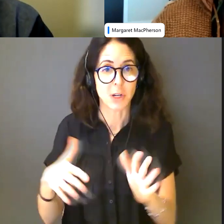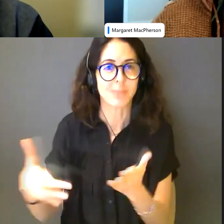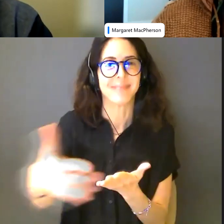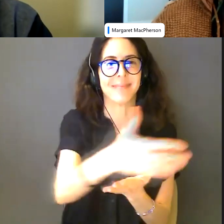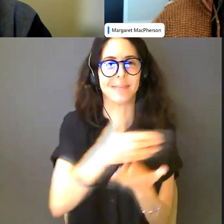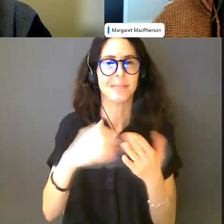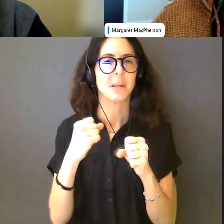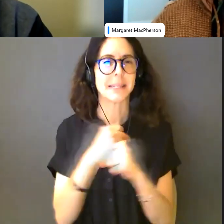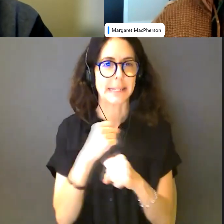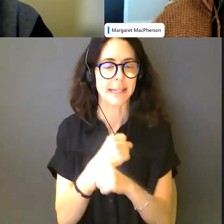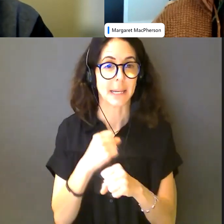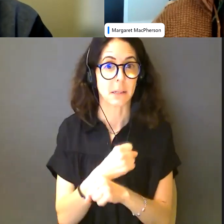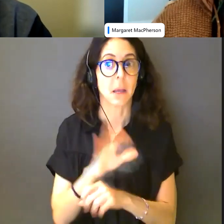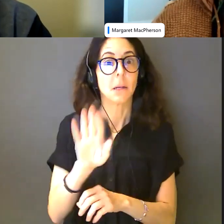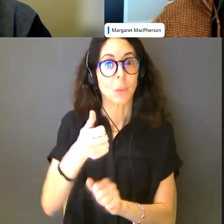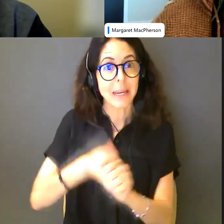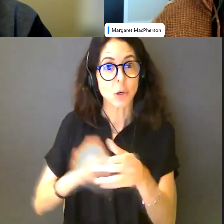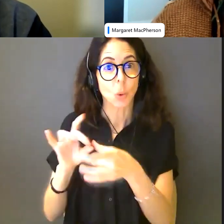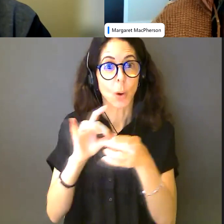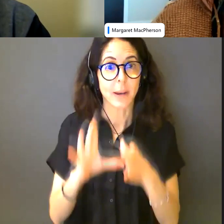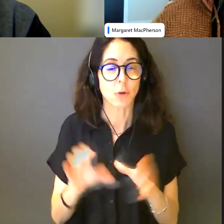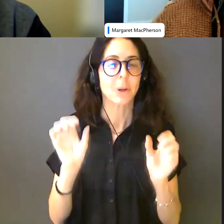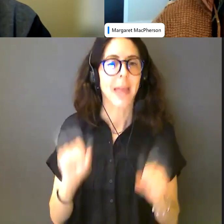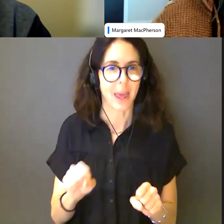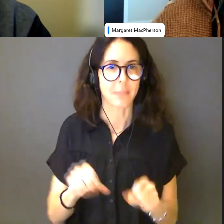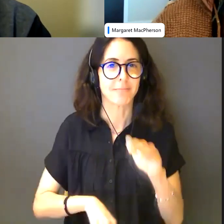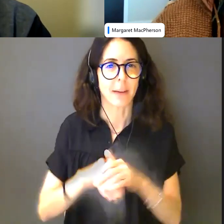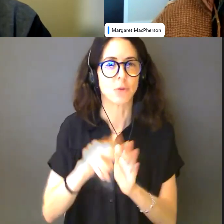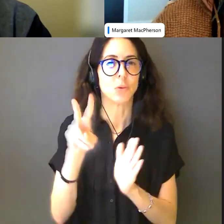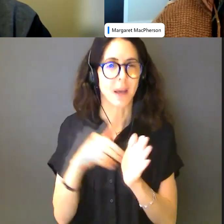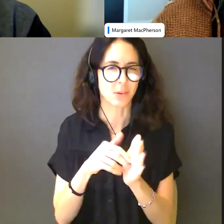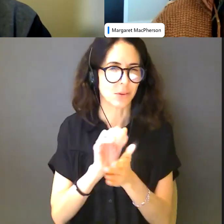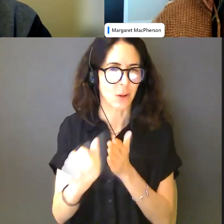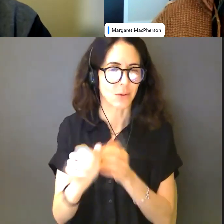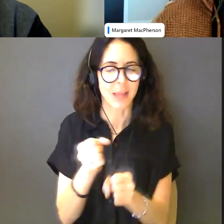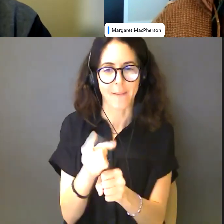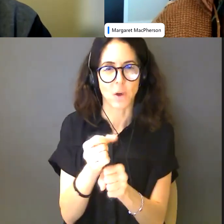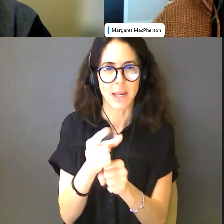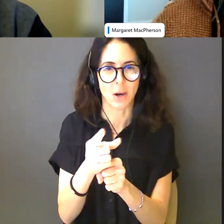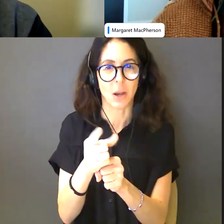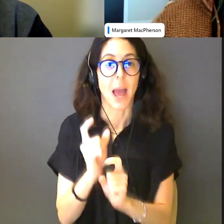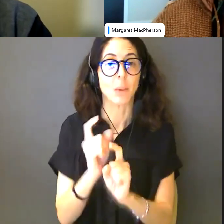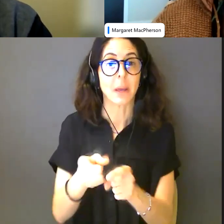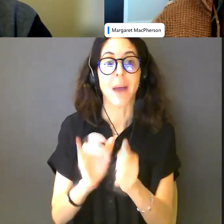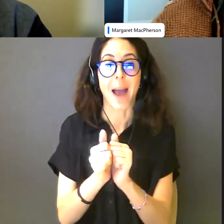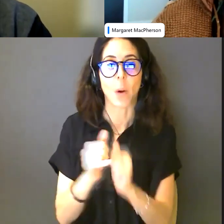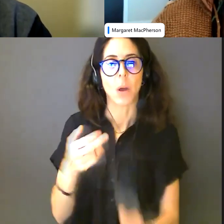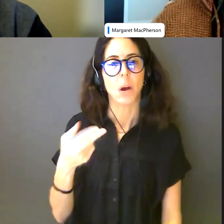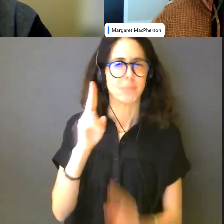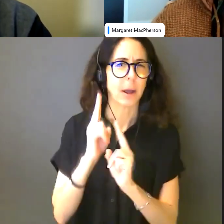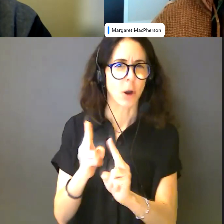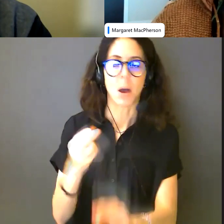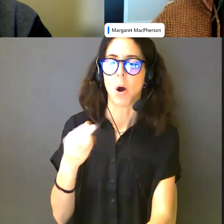qualify, each of them qualifies for up to $2,000 a year in an honorarium. They can